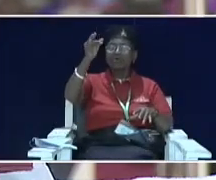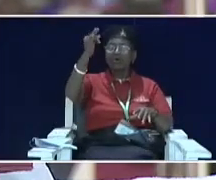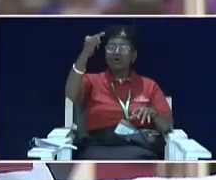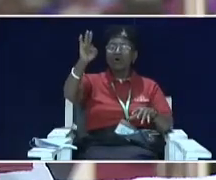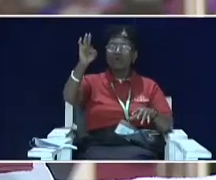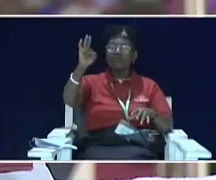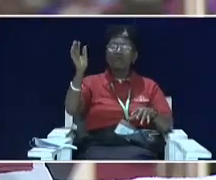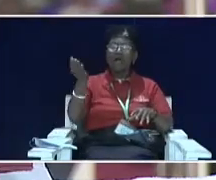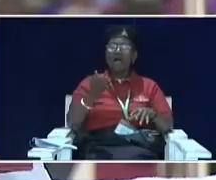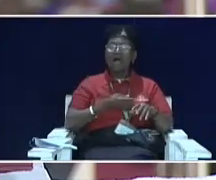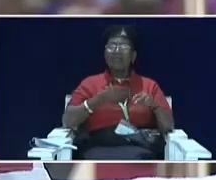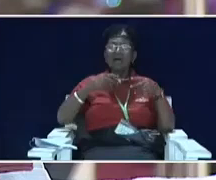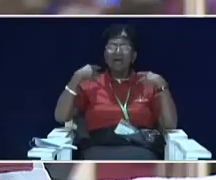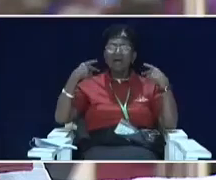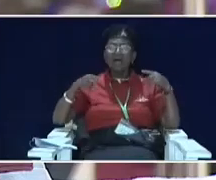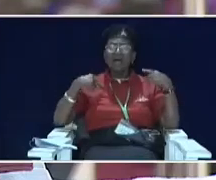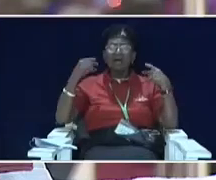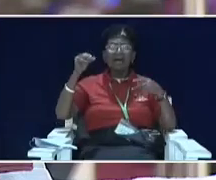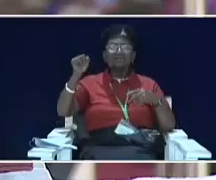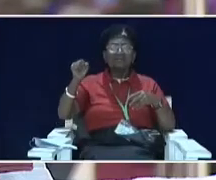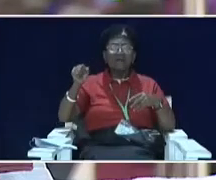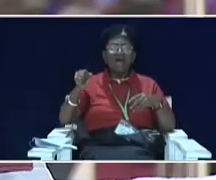And they are the only two boys he has.